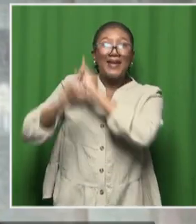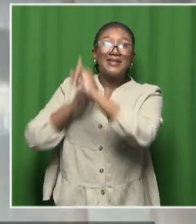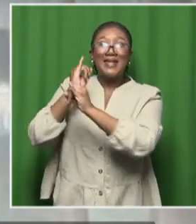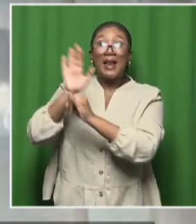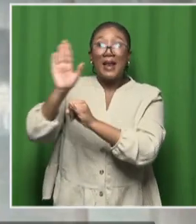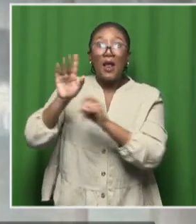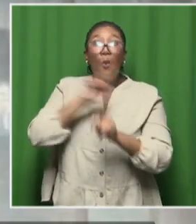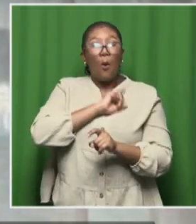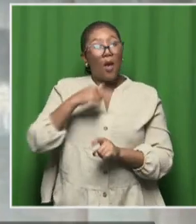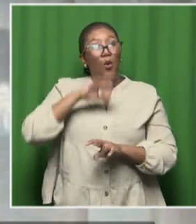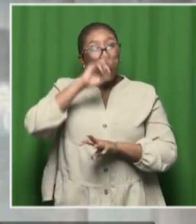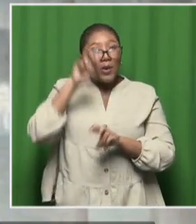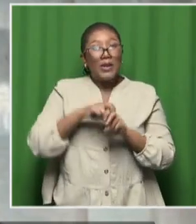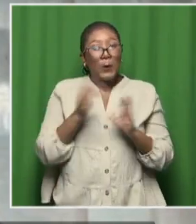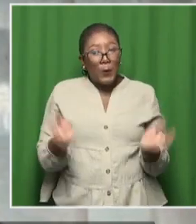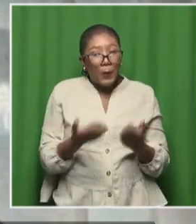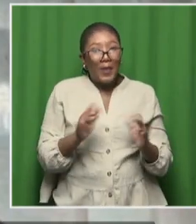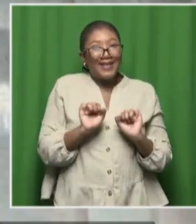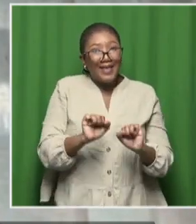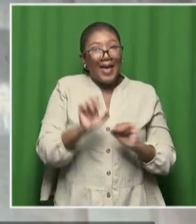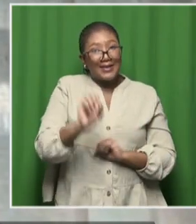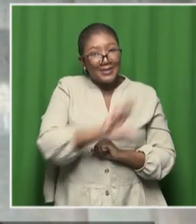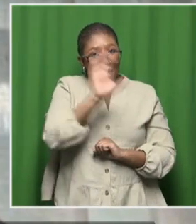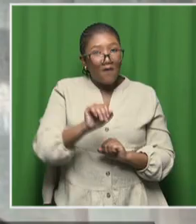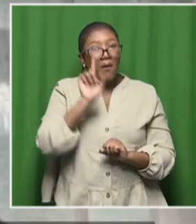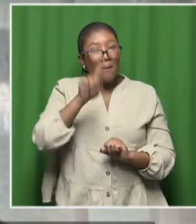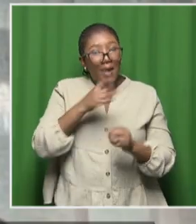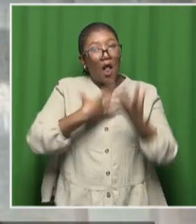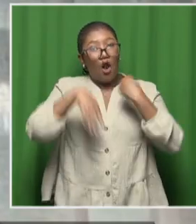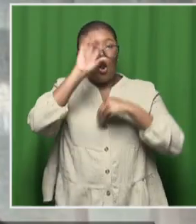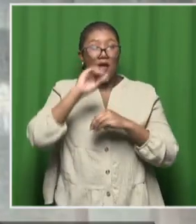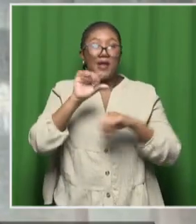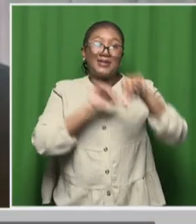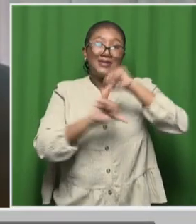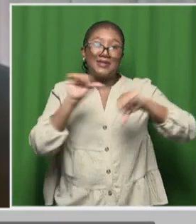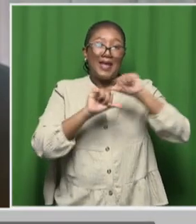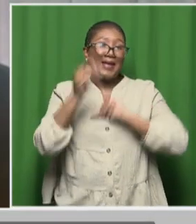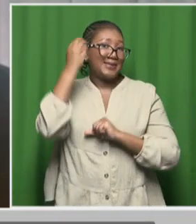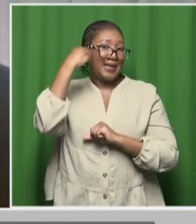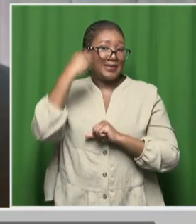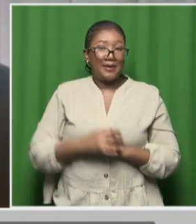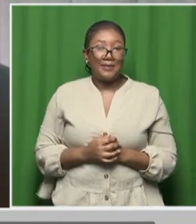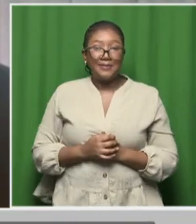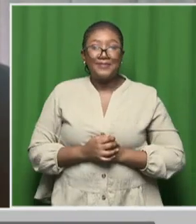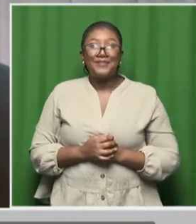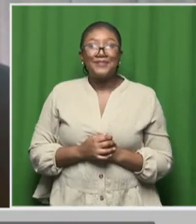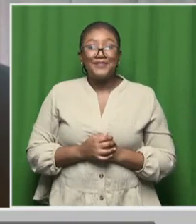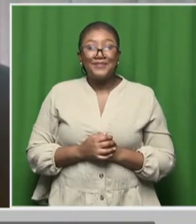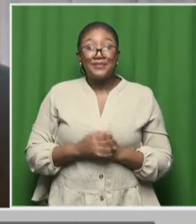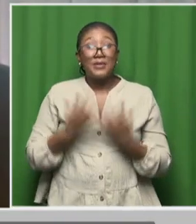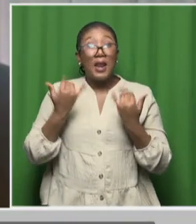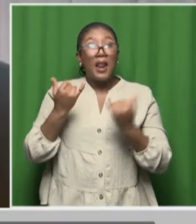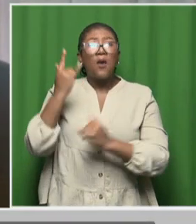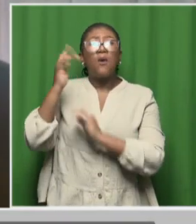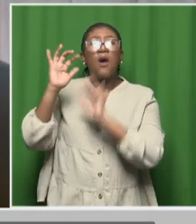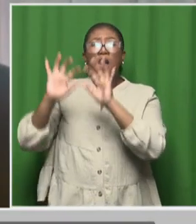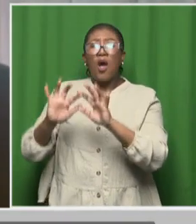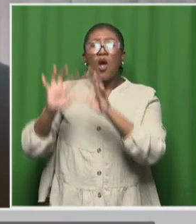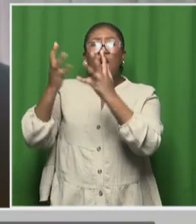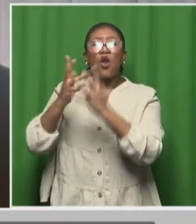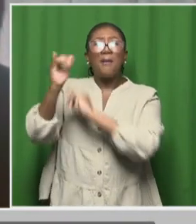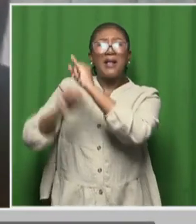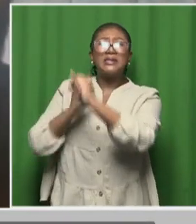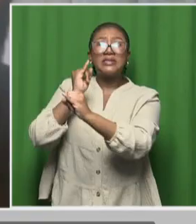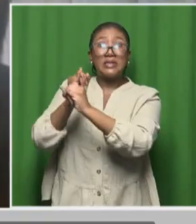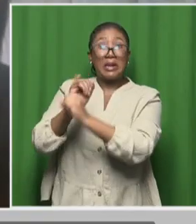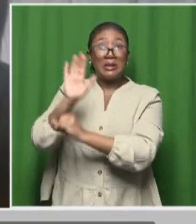which makes it difficult for you to keep up with your competitors. Now, on a global scale, how does the global demand for data scientists